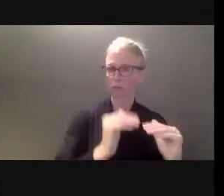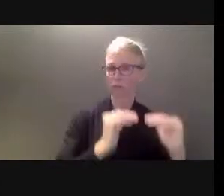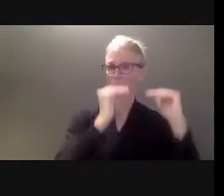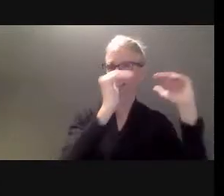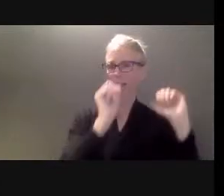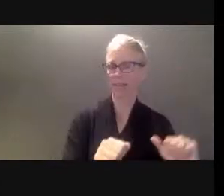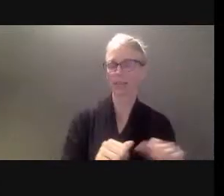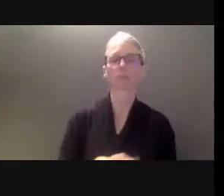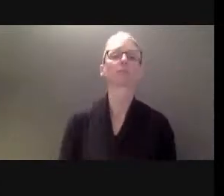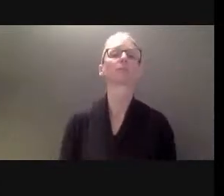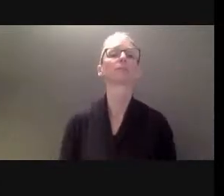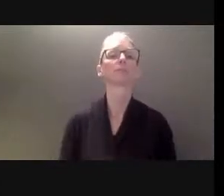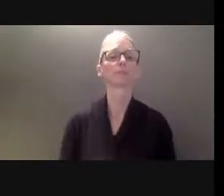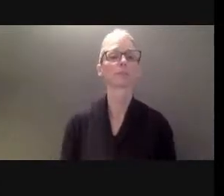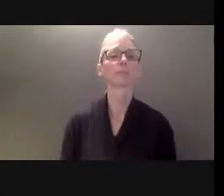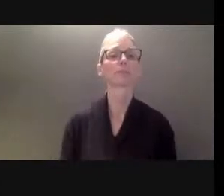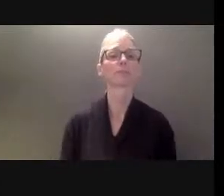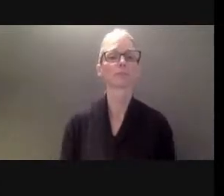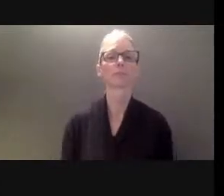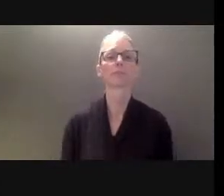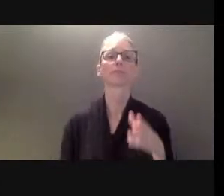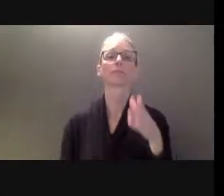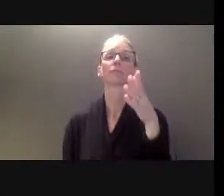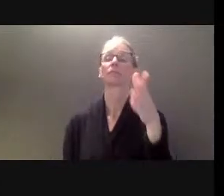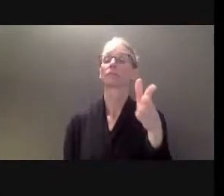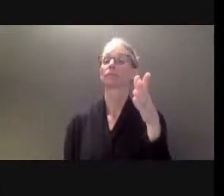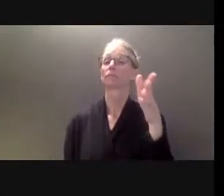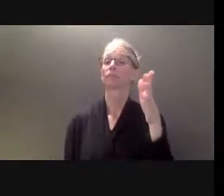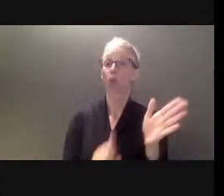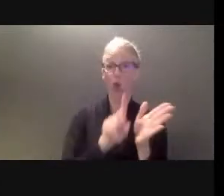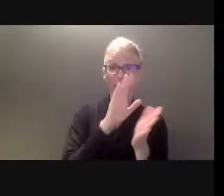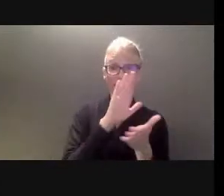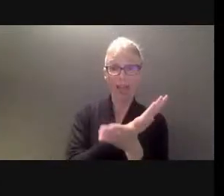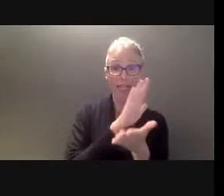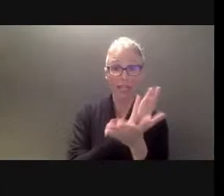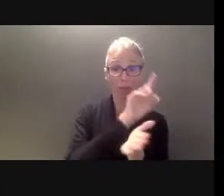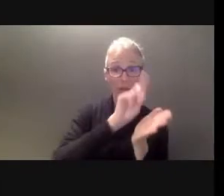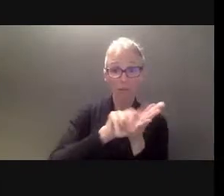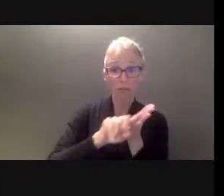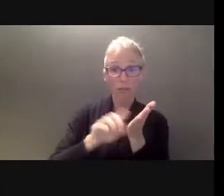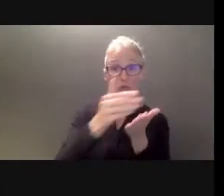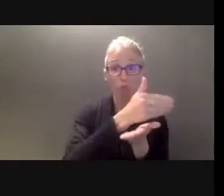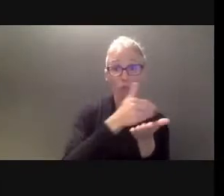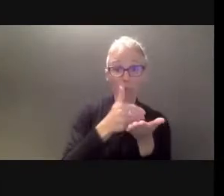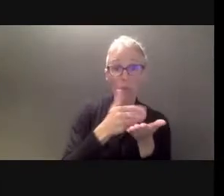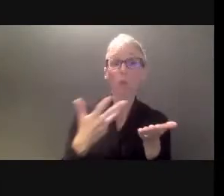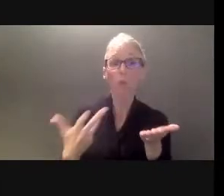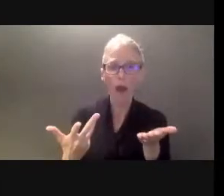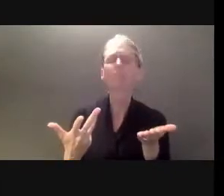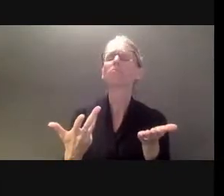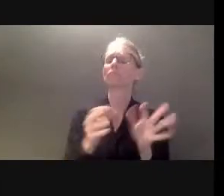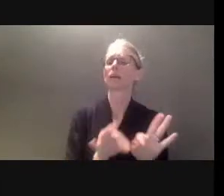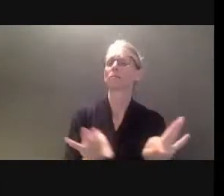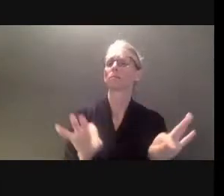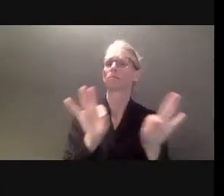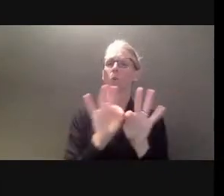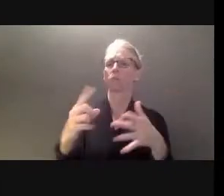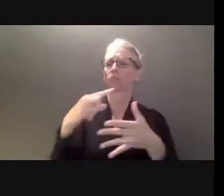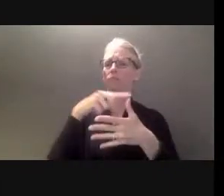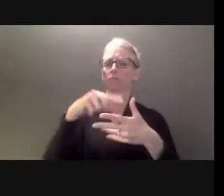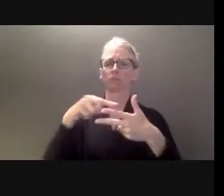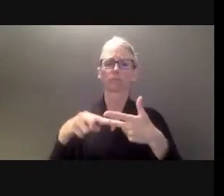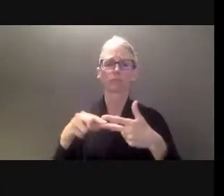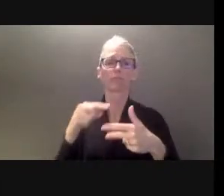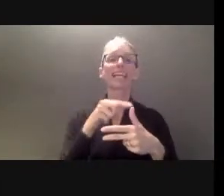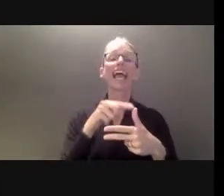Overall, there are two key takeaways from conducting the scoping review. The first is that we need to think of accessibility more broadly than before.